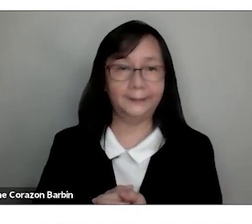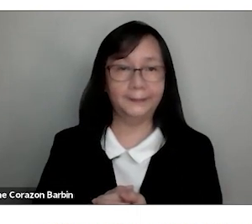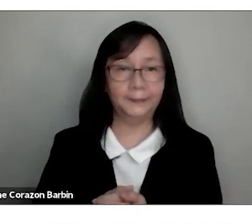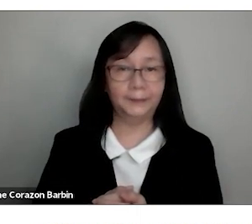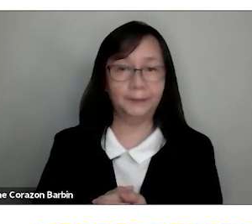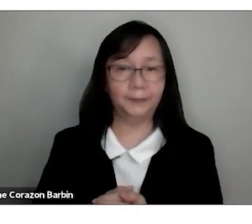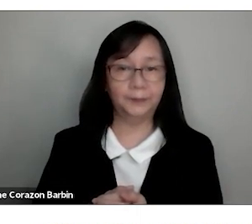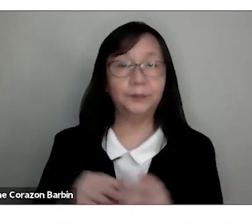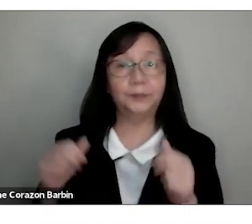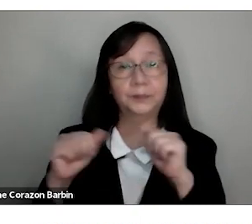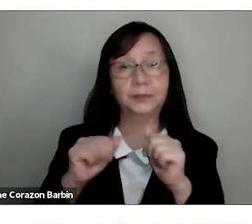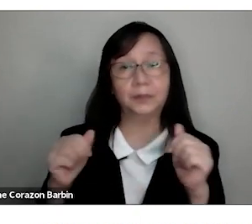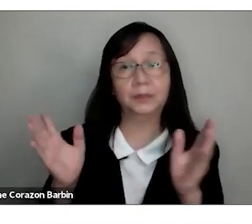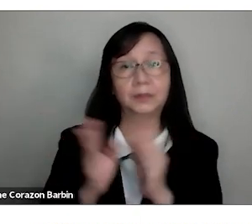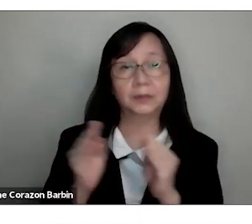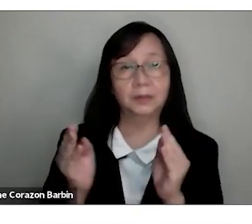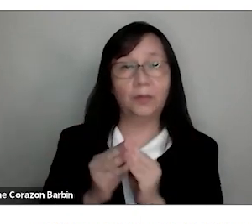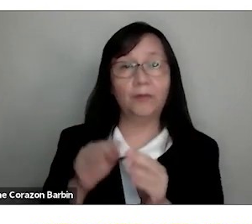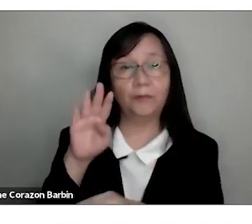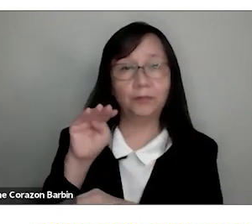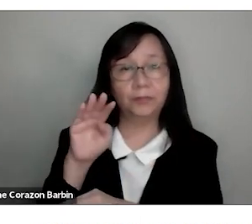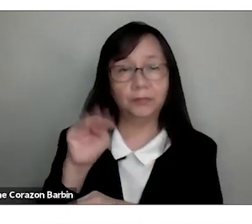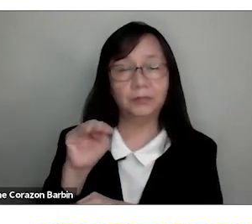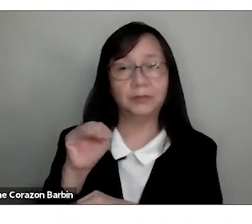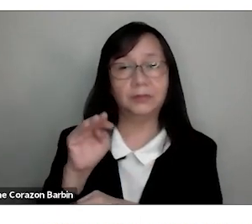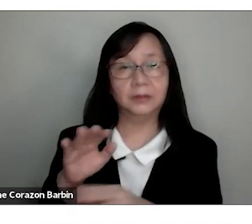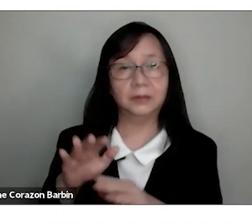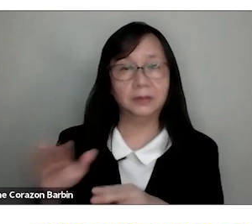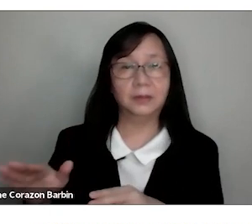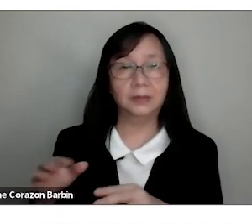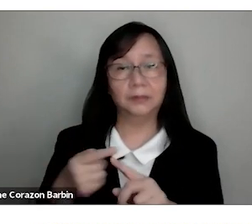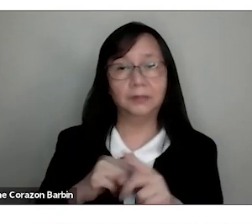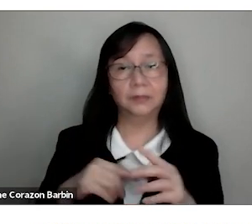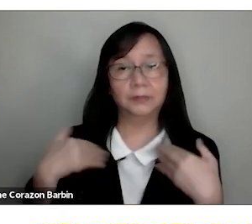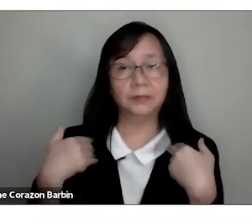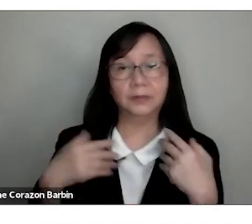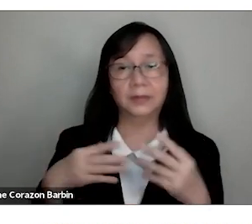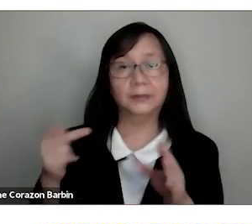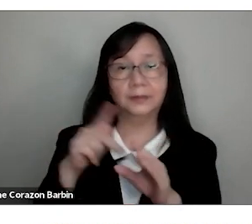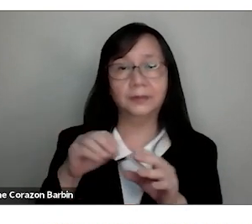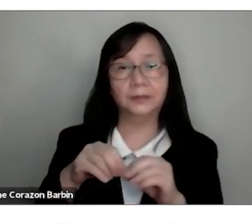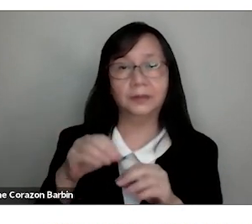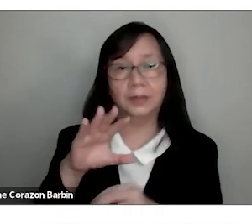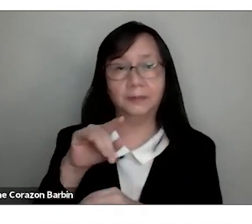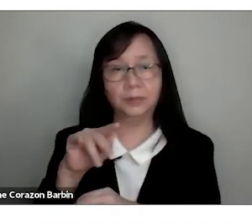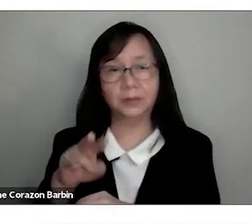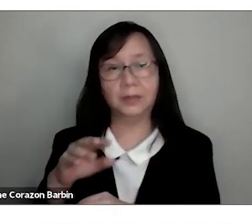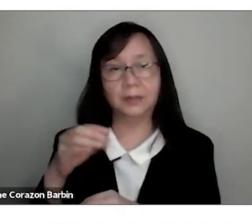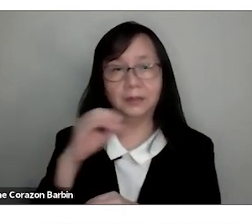So the actual consultation, all 14 child and youth delegates from Cambodia, Indonesia, Laos, PDR,